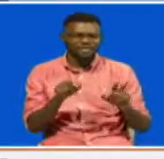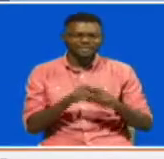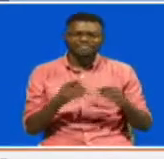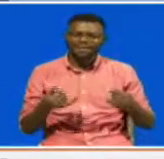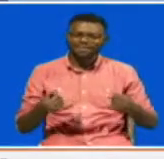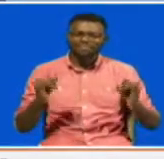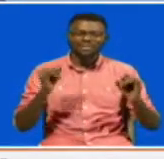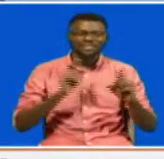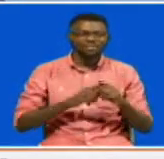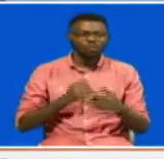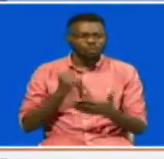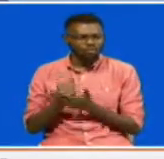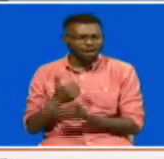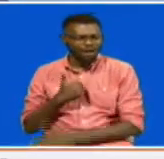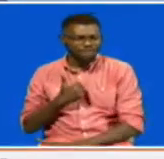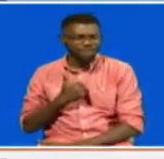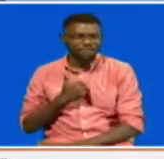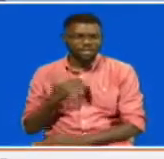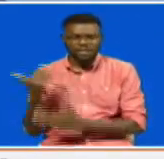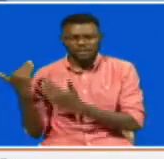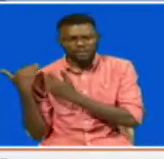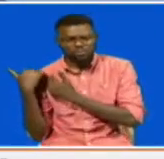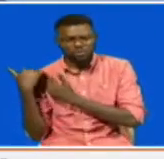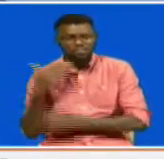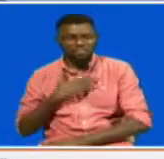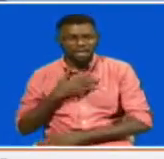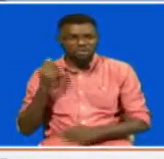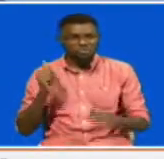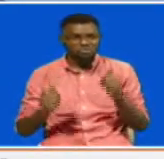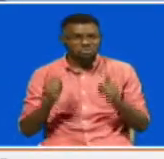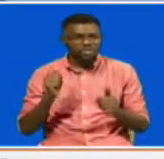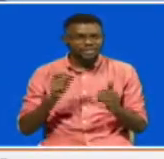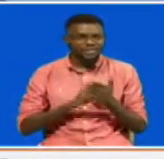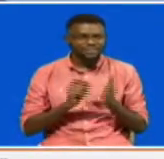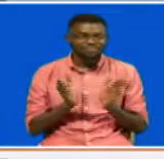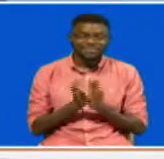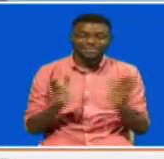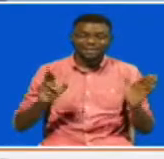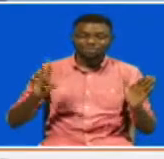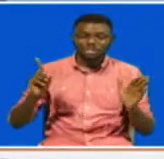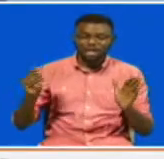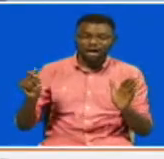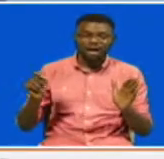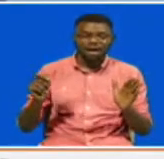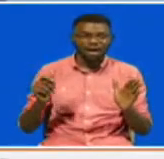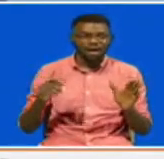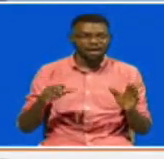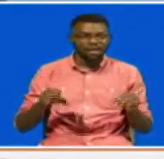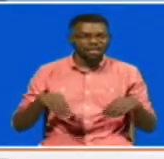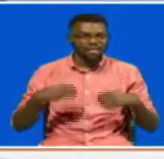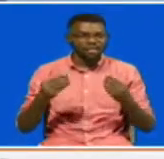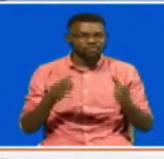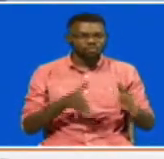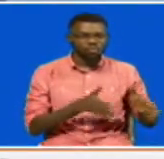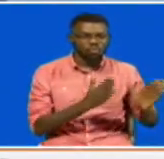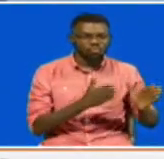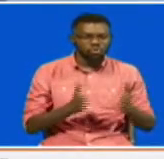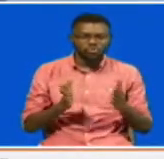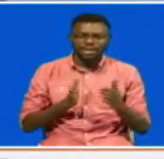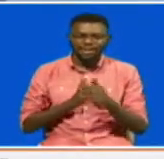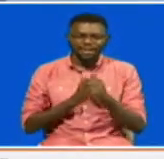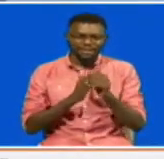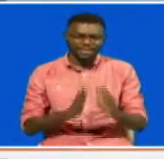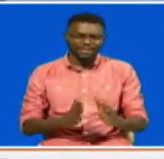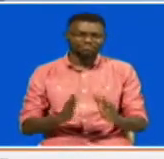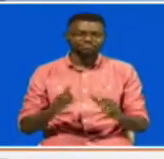So my role as the Secretary General for UDA is to ensure that I provide a platform for the leadership of